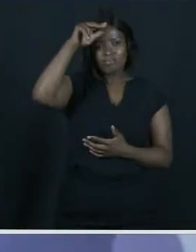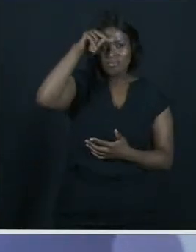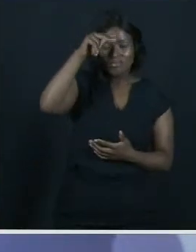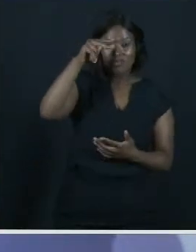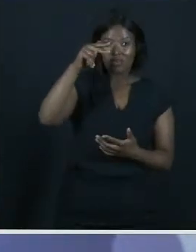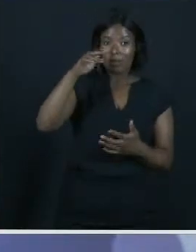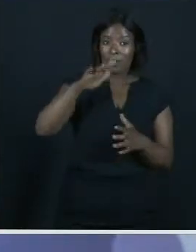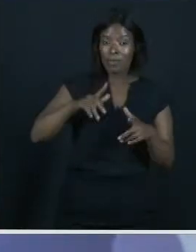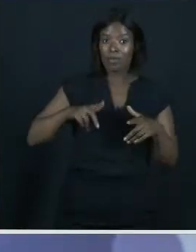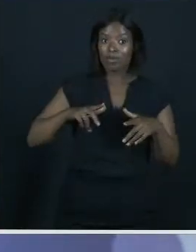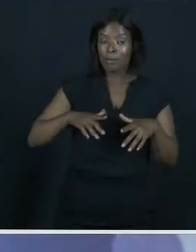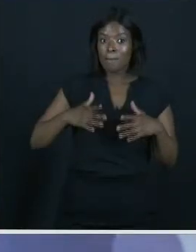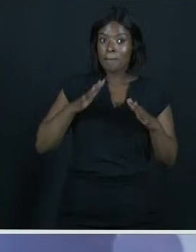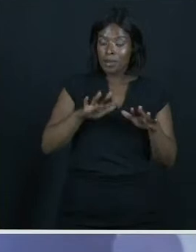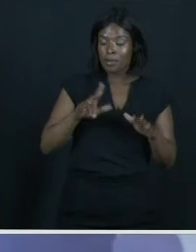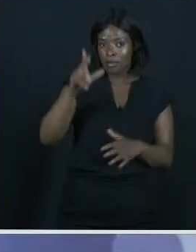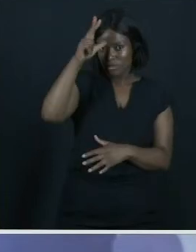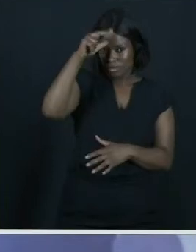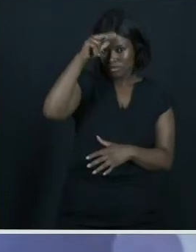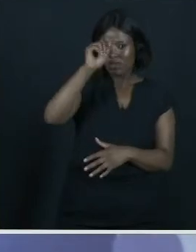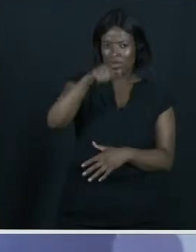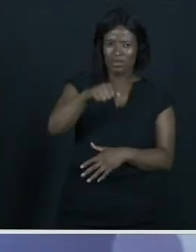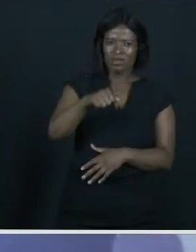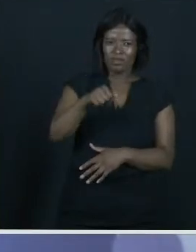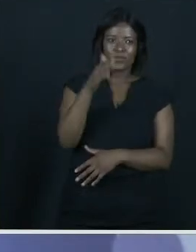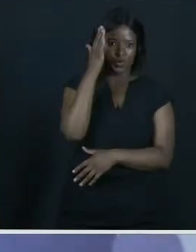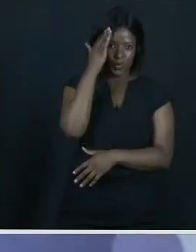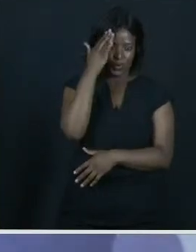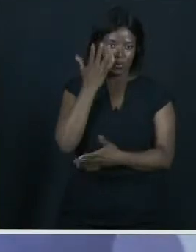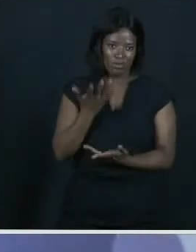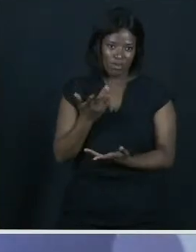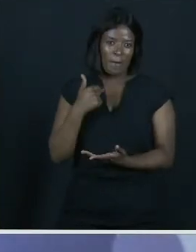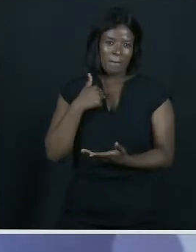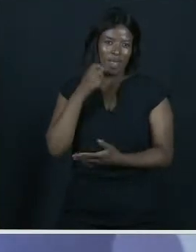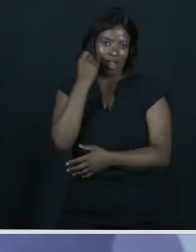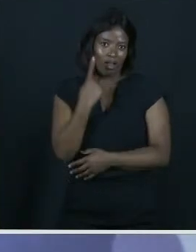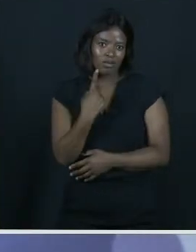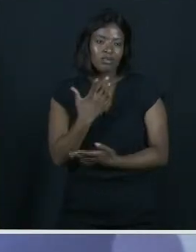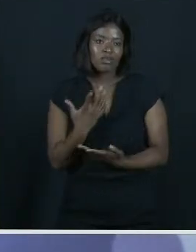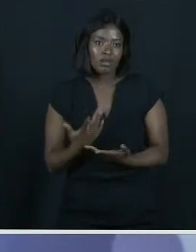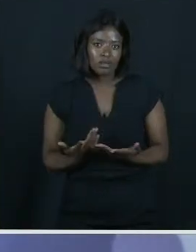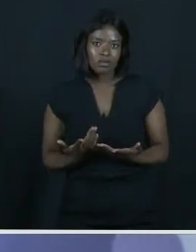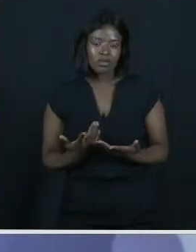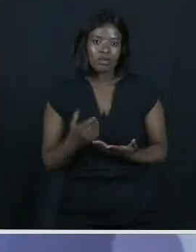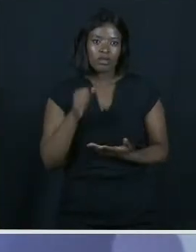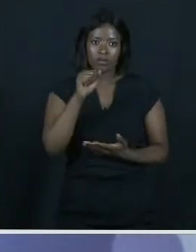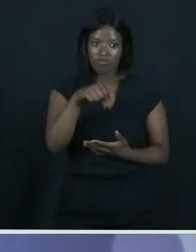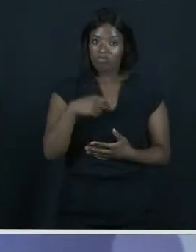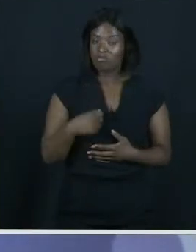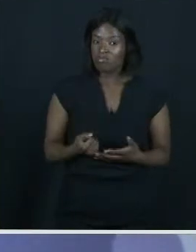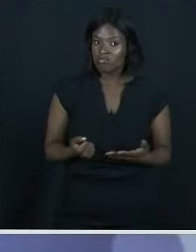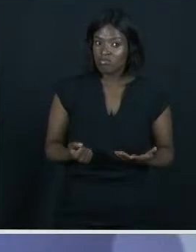that we follow you. I follow you up to